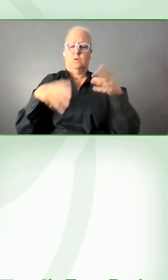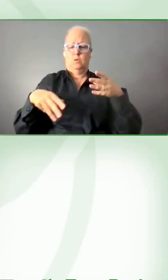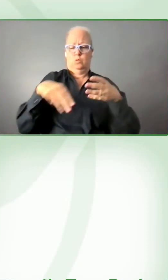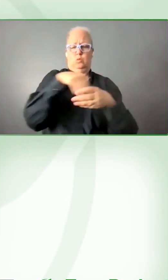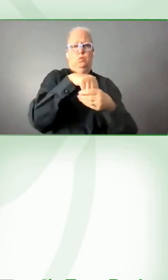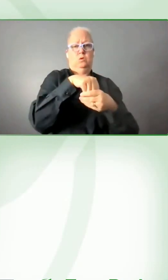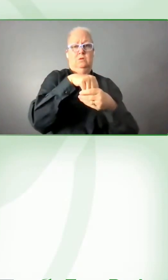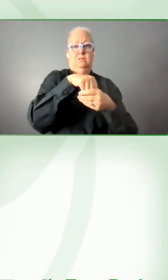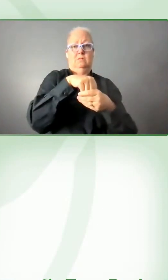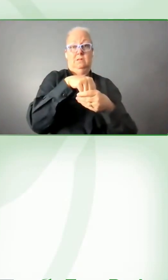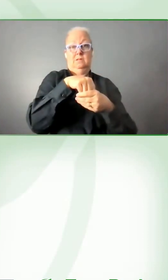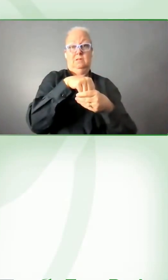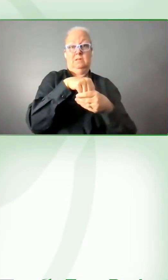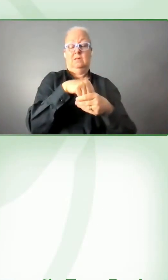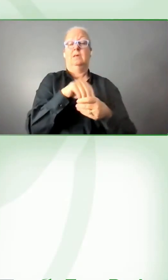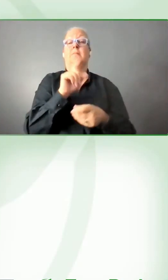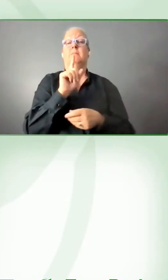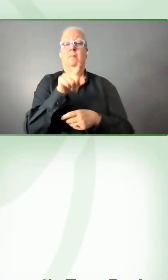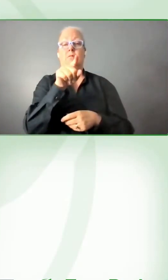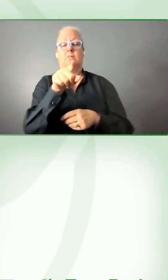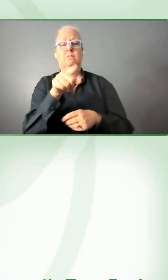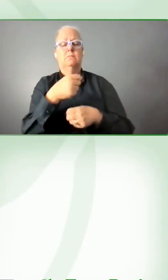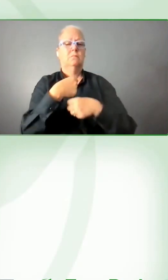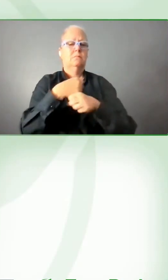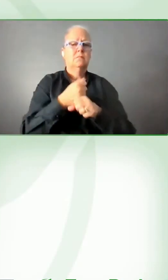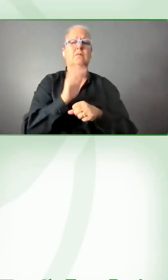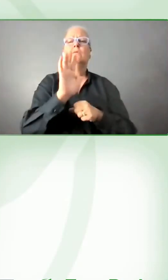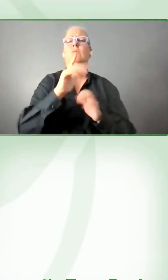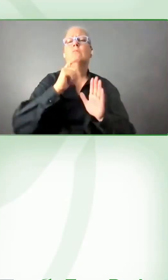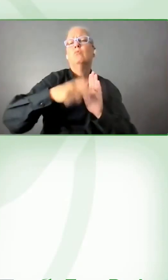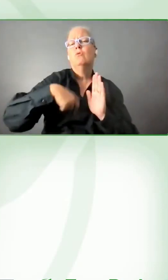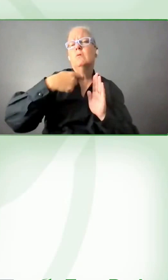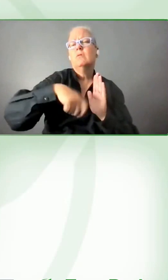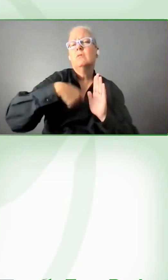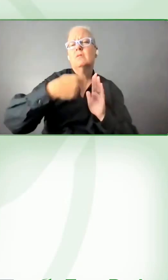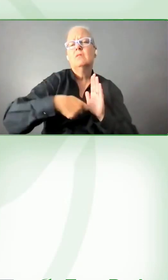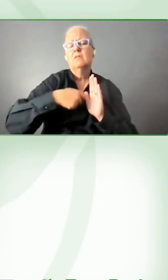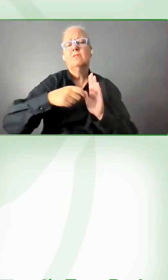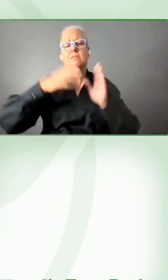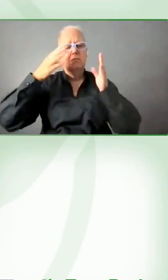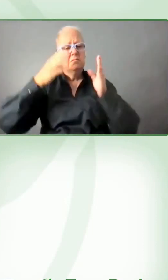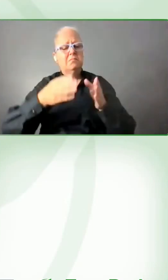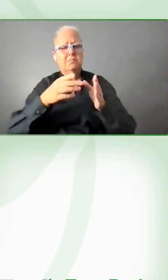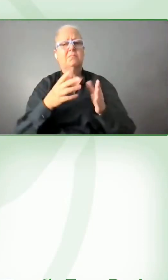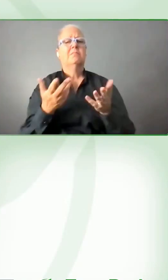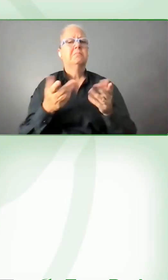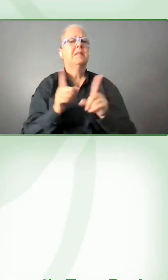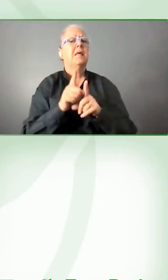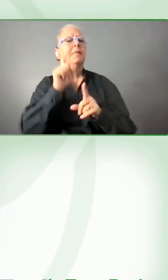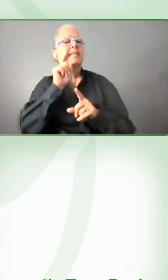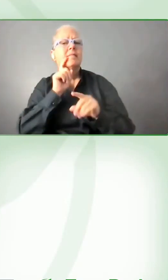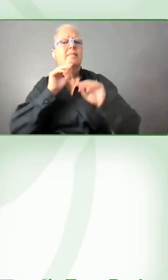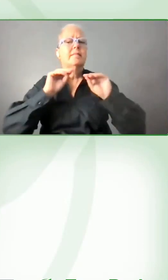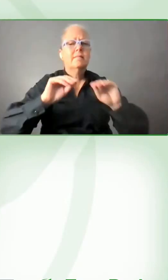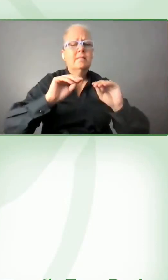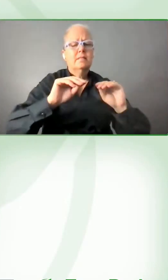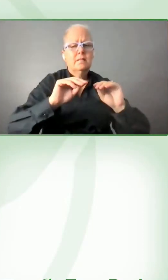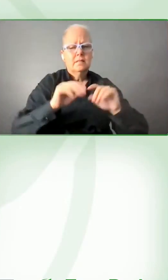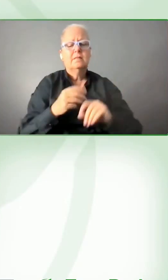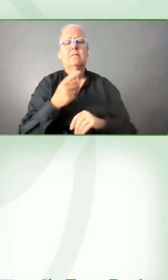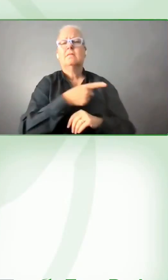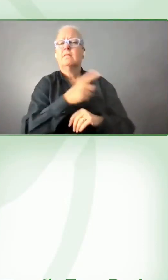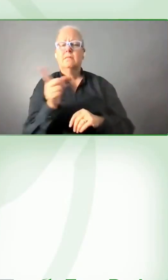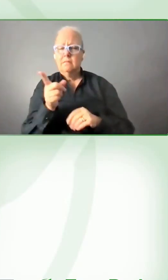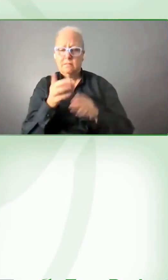you develop your projects on this issue on sexuality, you seem to be doing specifically for people